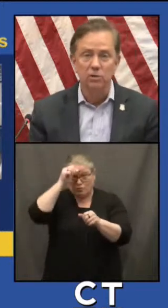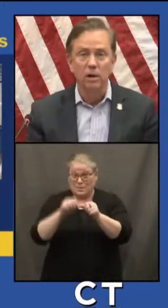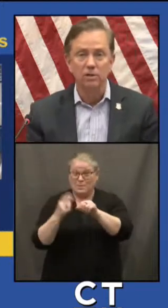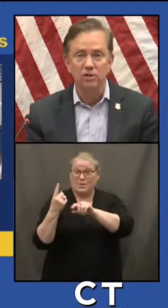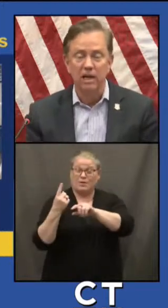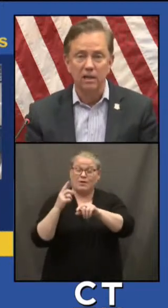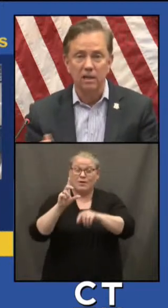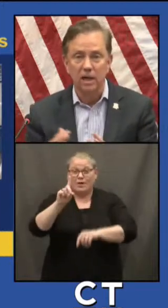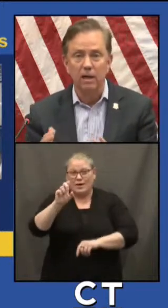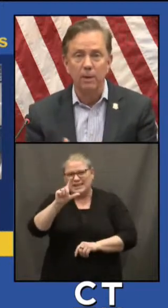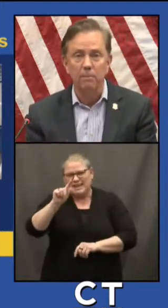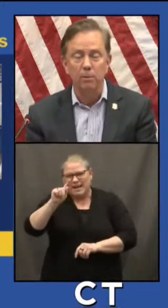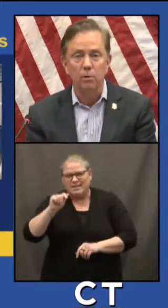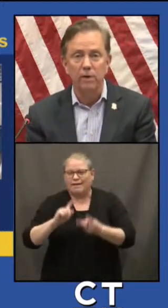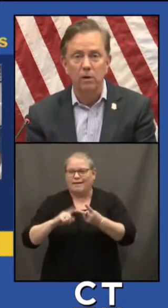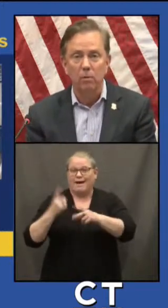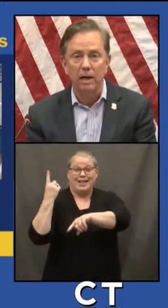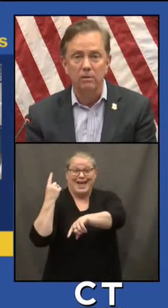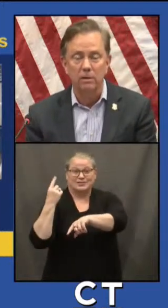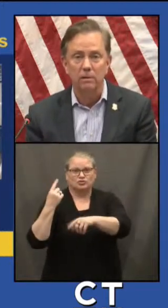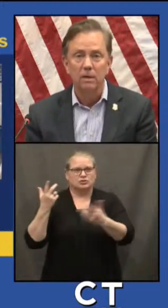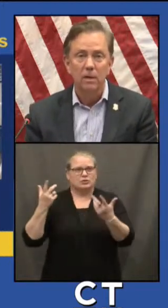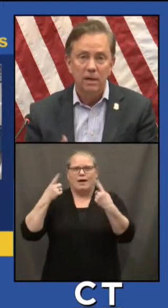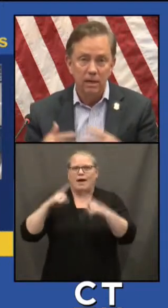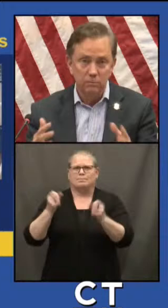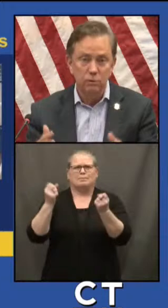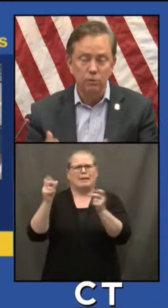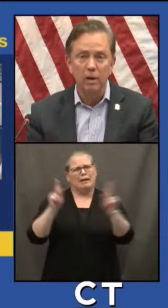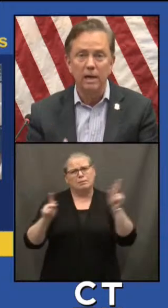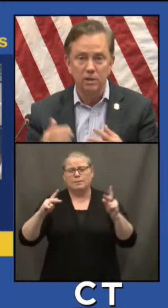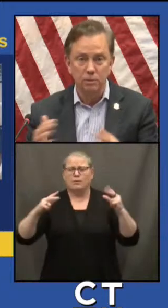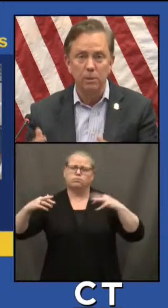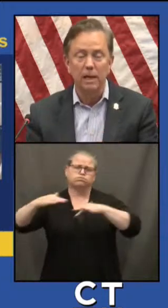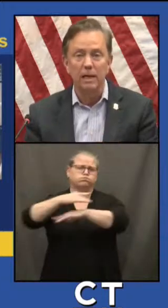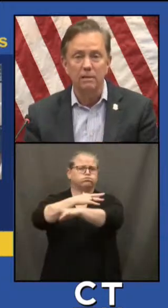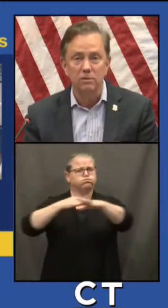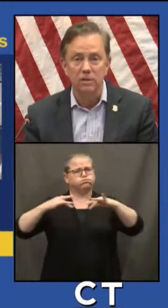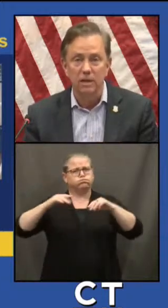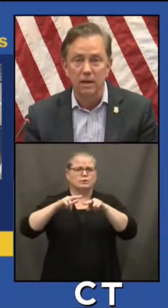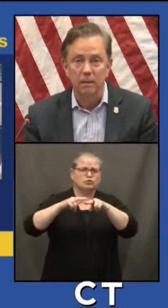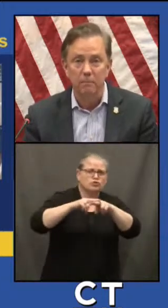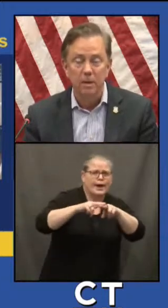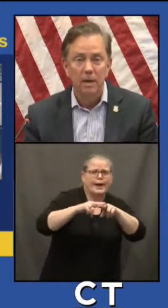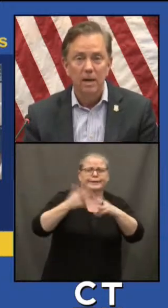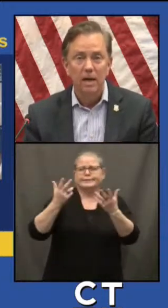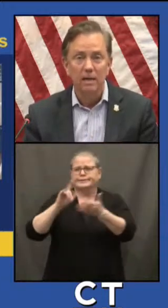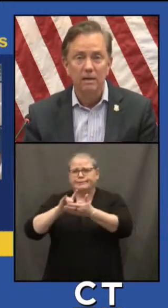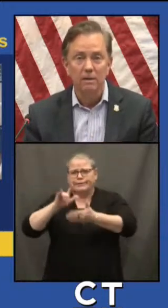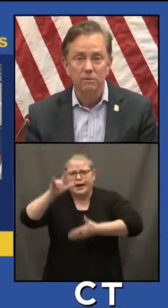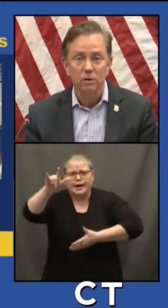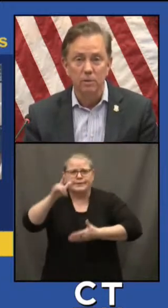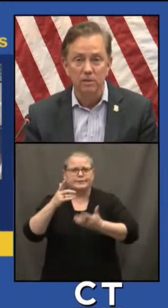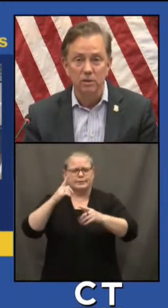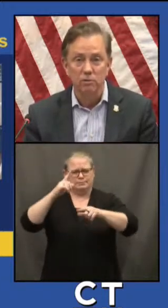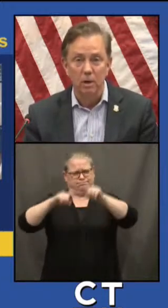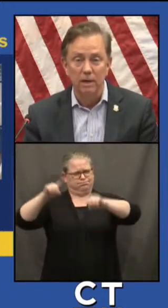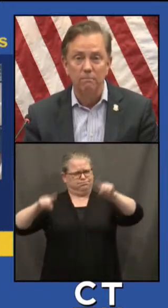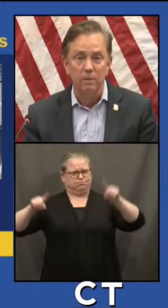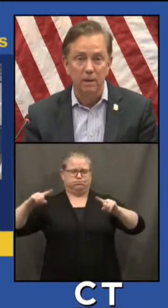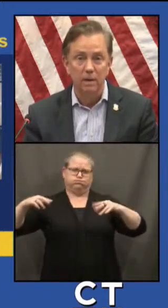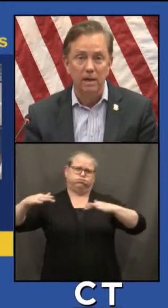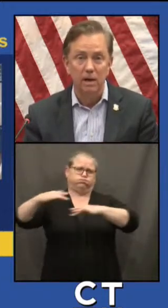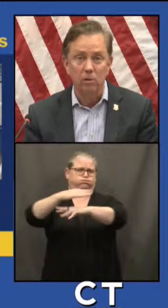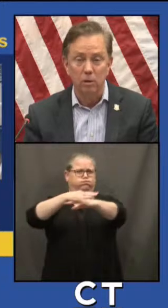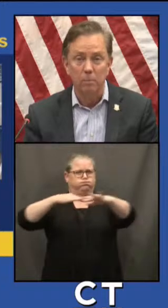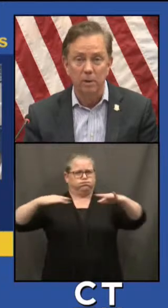big tossed salad, a lot of people moving around in trains, planes, so this is why